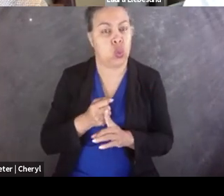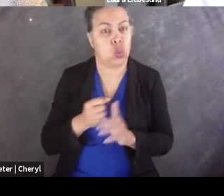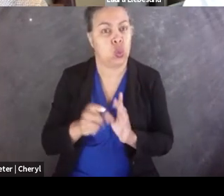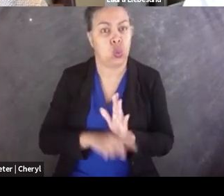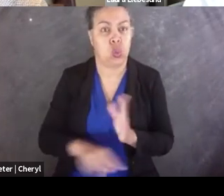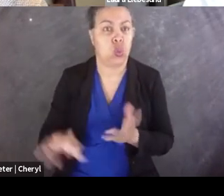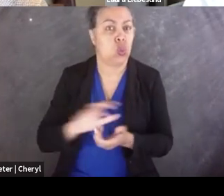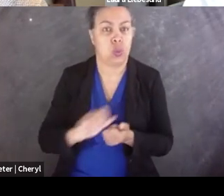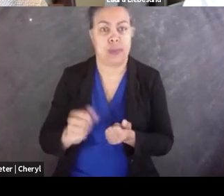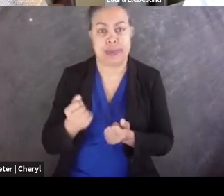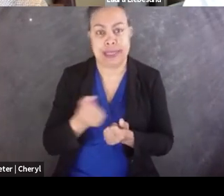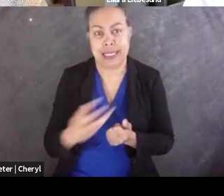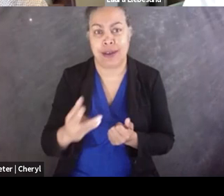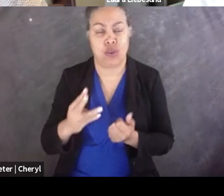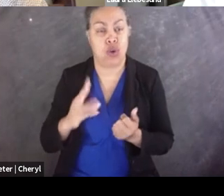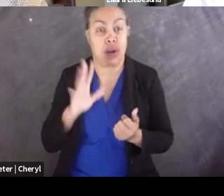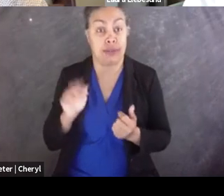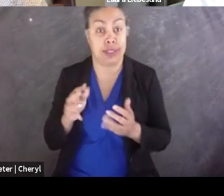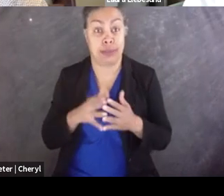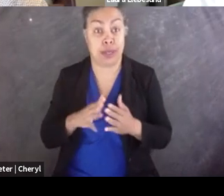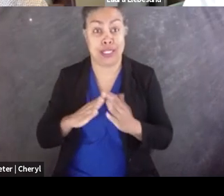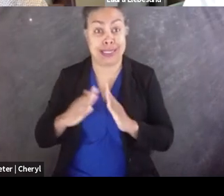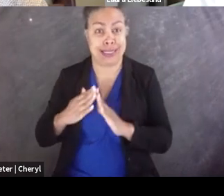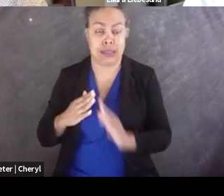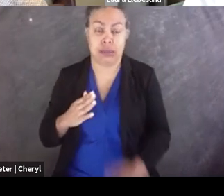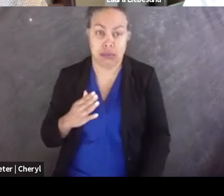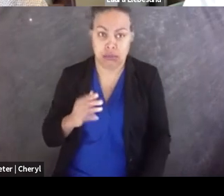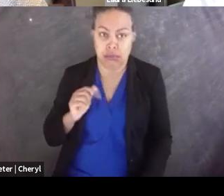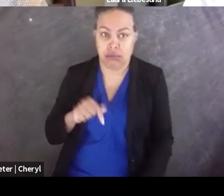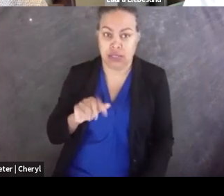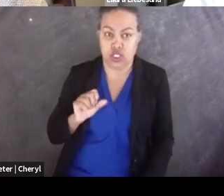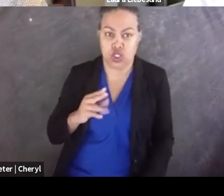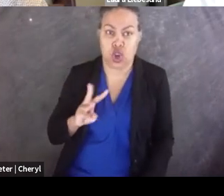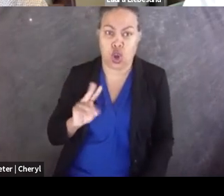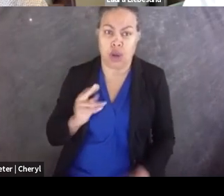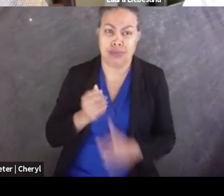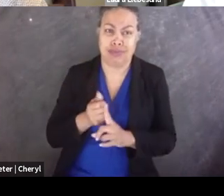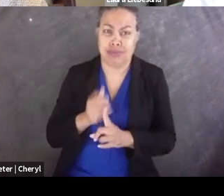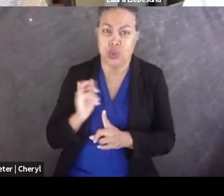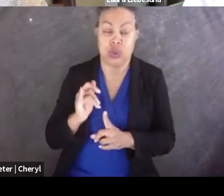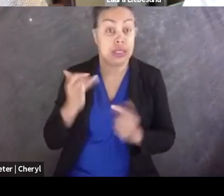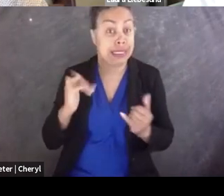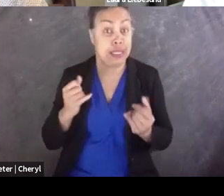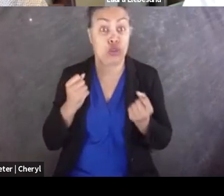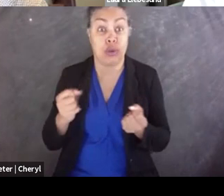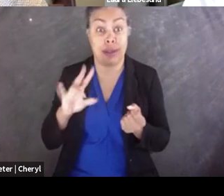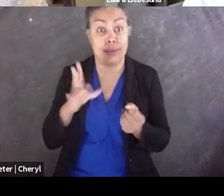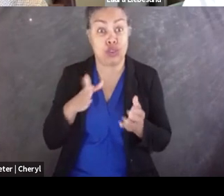city, and Shaw was certainly one of them. So there are still empty lots along 7th